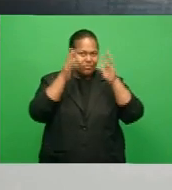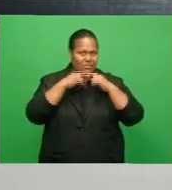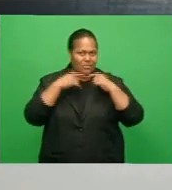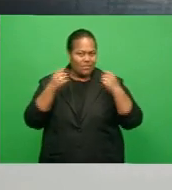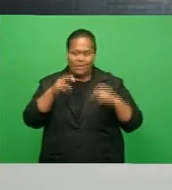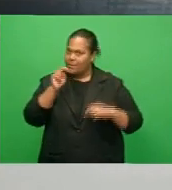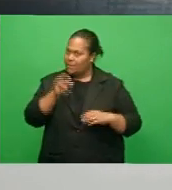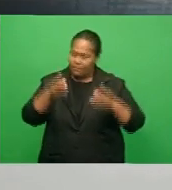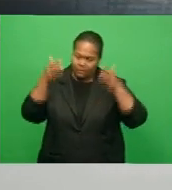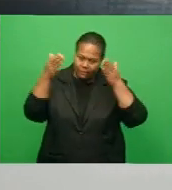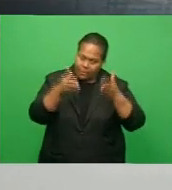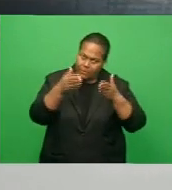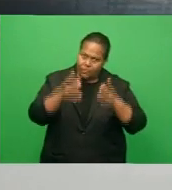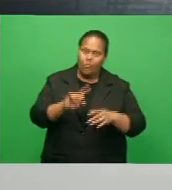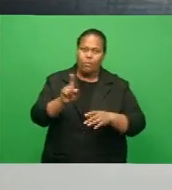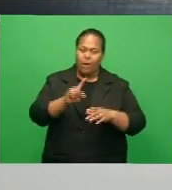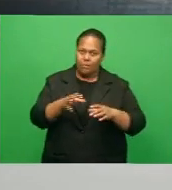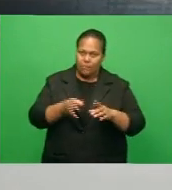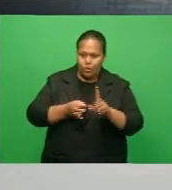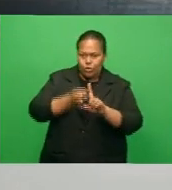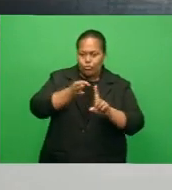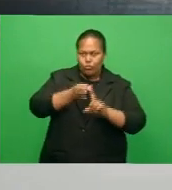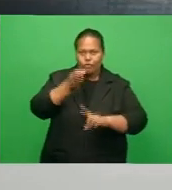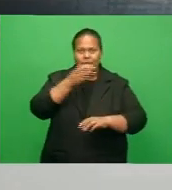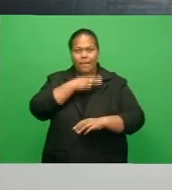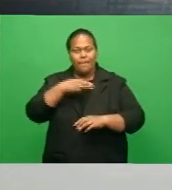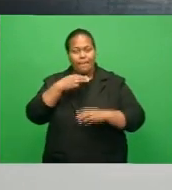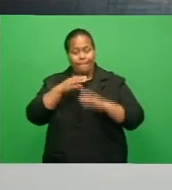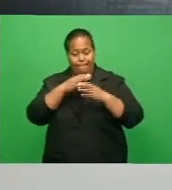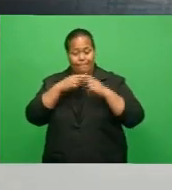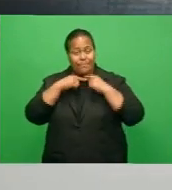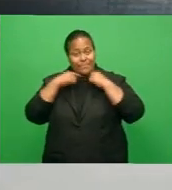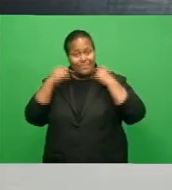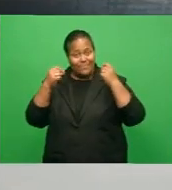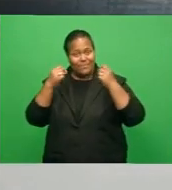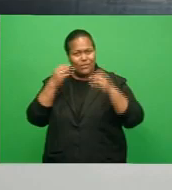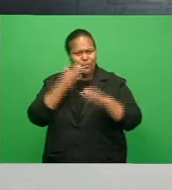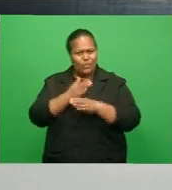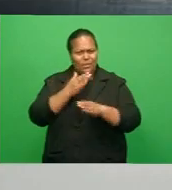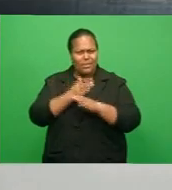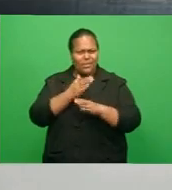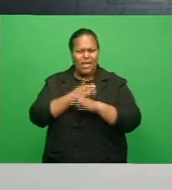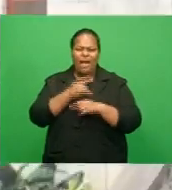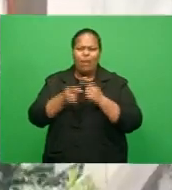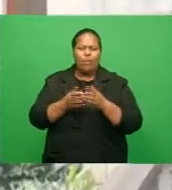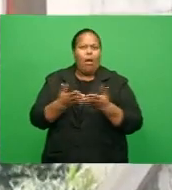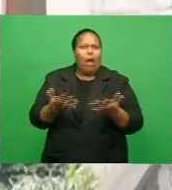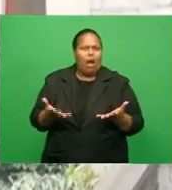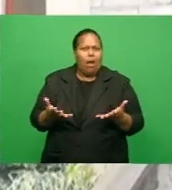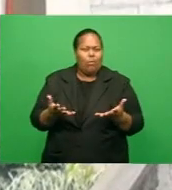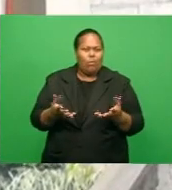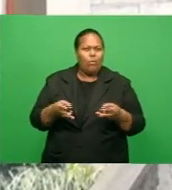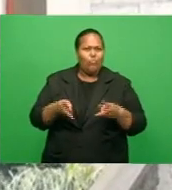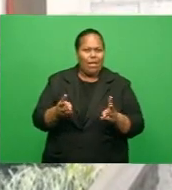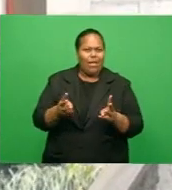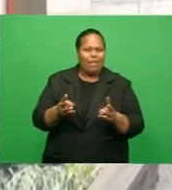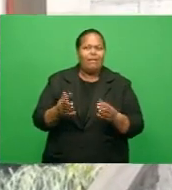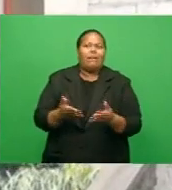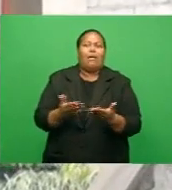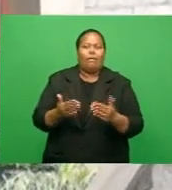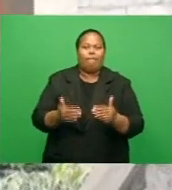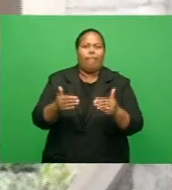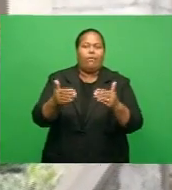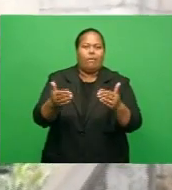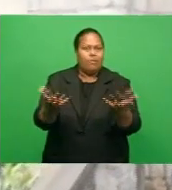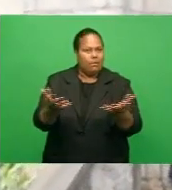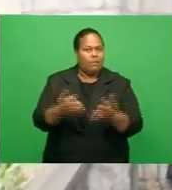enhancing ministers' work, their approaches, methodology, and also it was a great time to hear